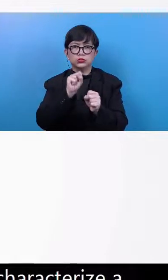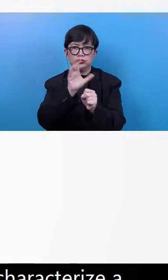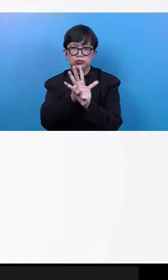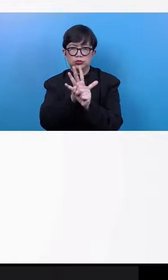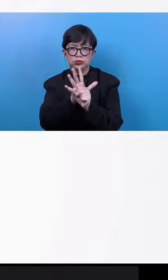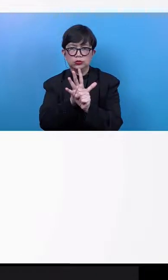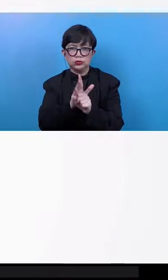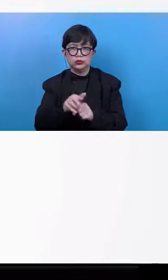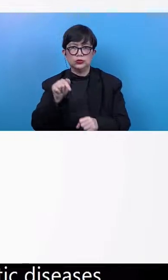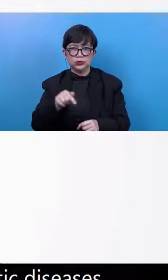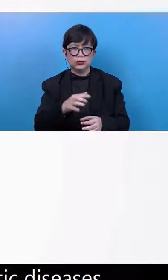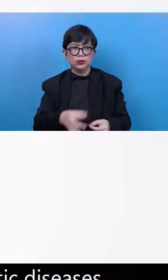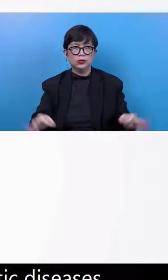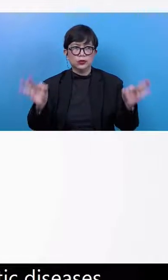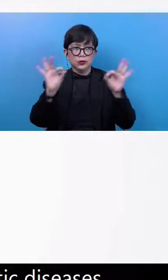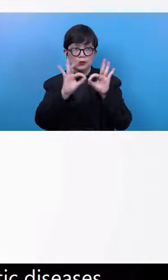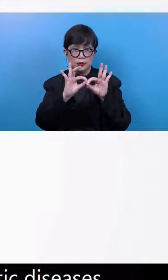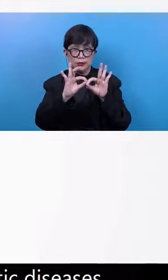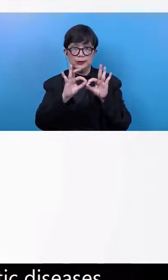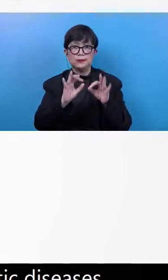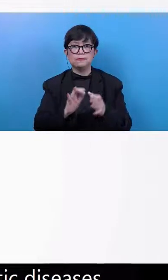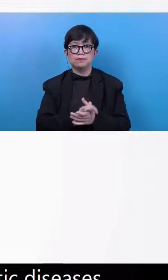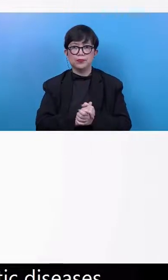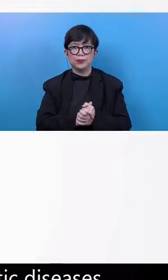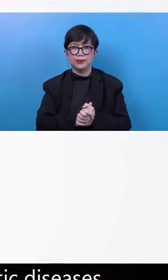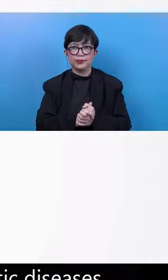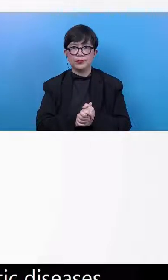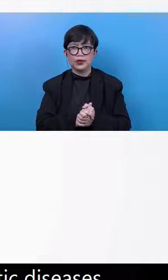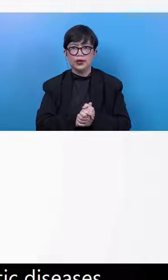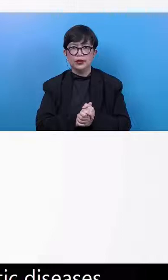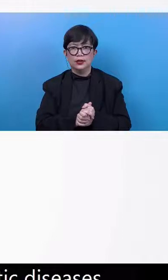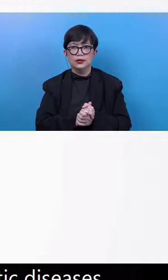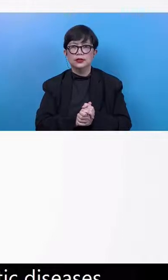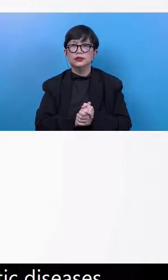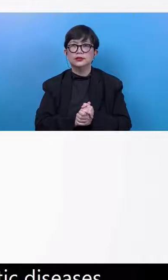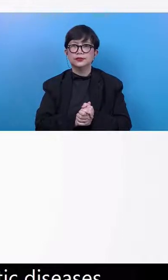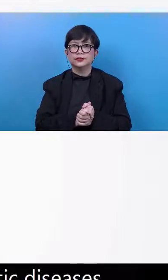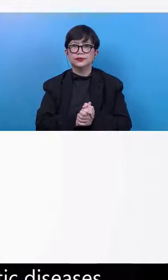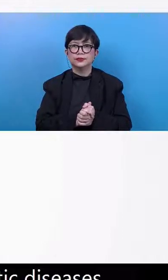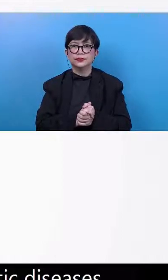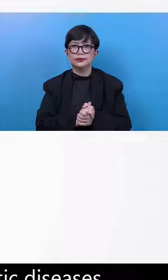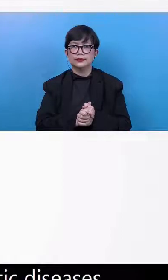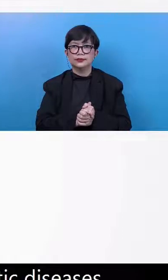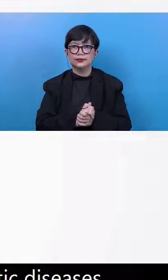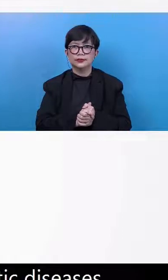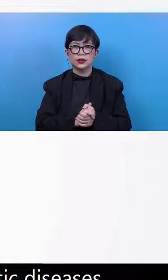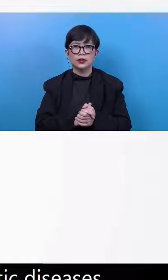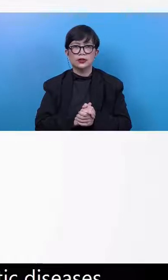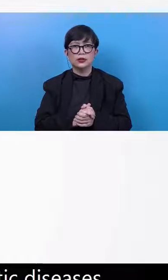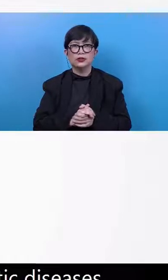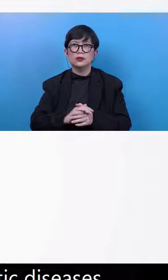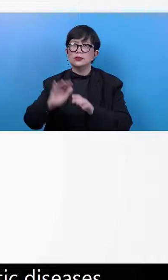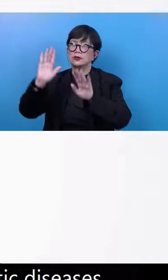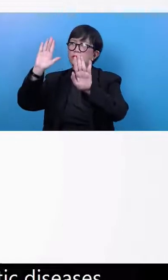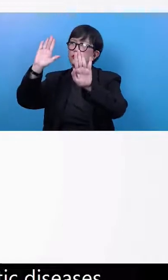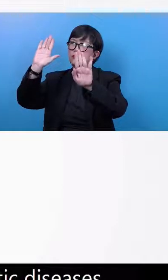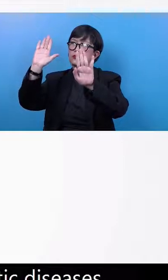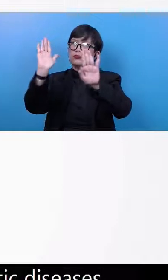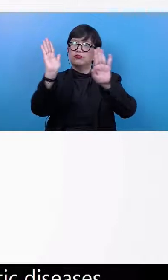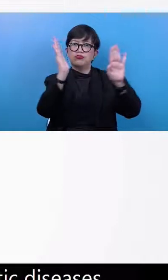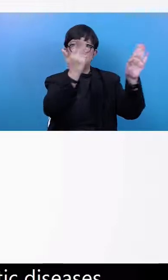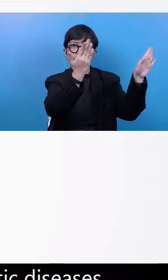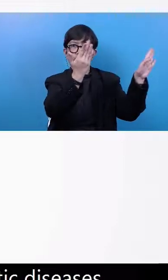frequent in their emergence or re-emergence, to climate change and biodiversity loss. All of these